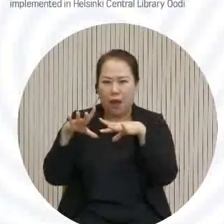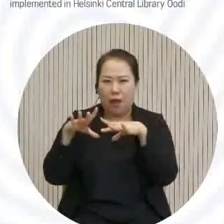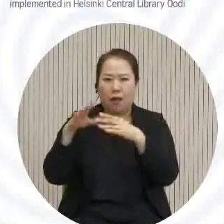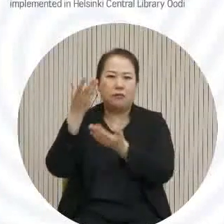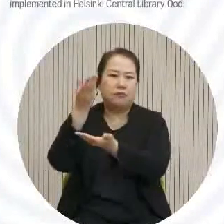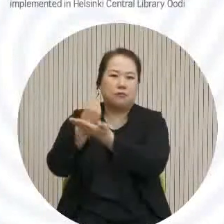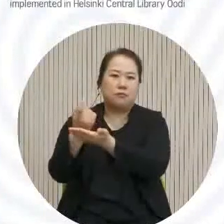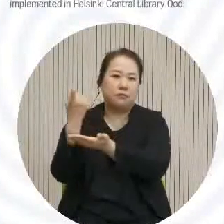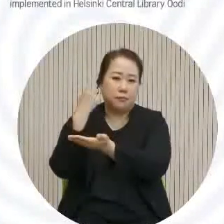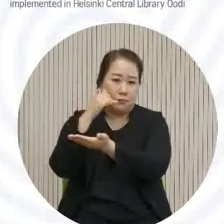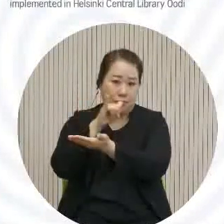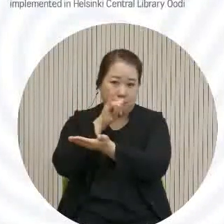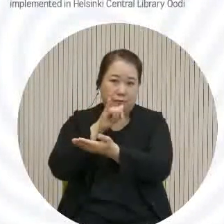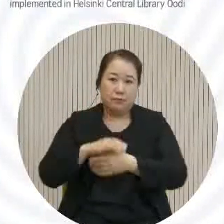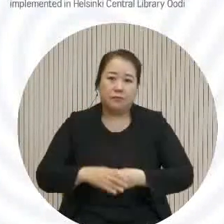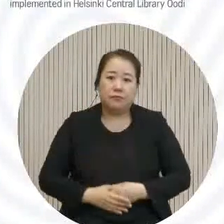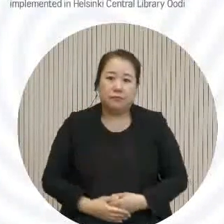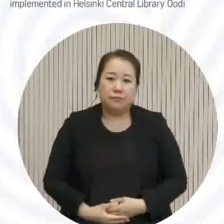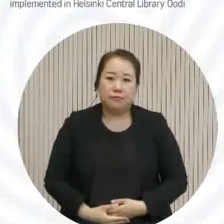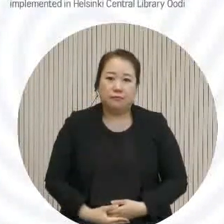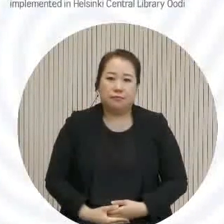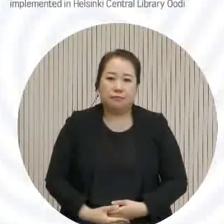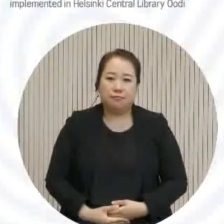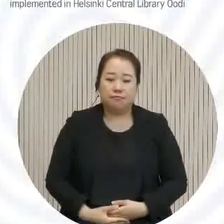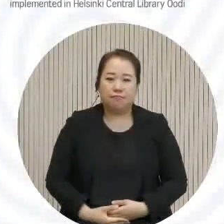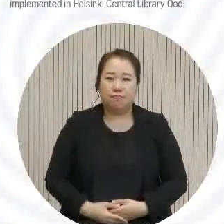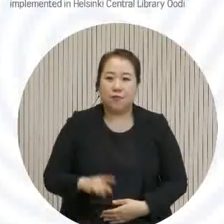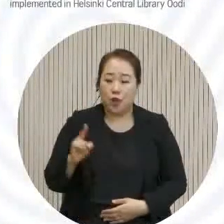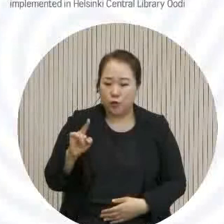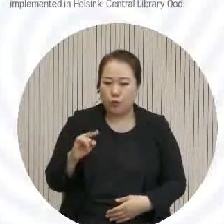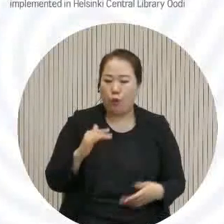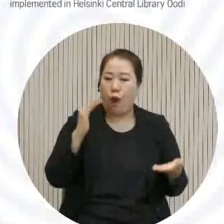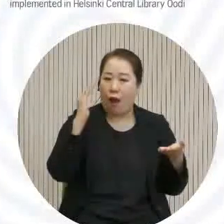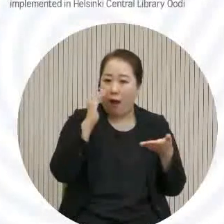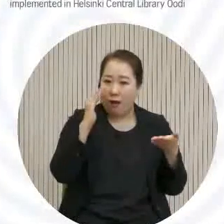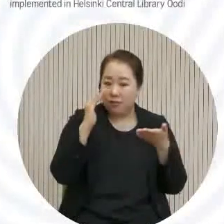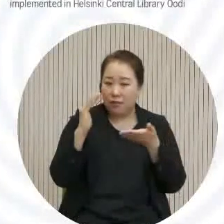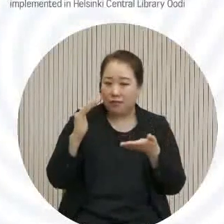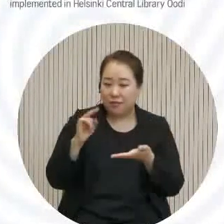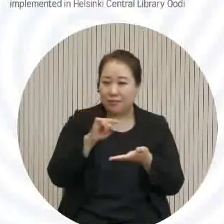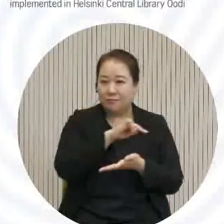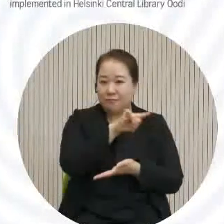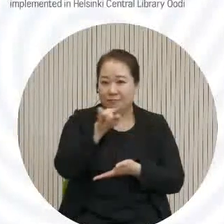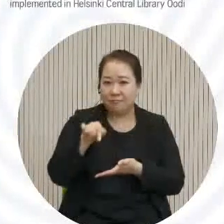Then we ask one of the kids, maybe from the center of the circle